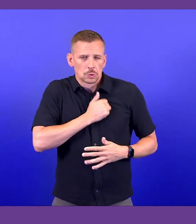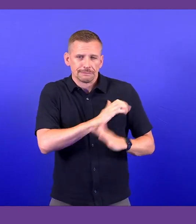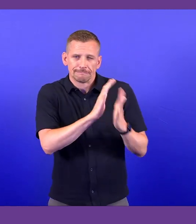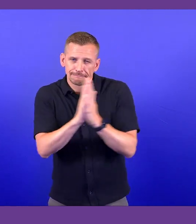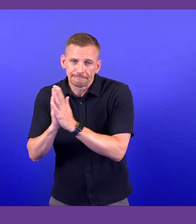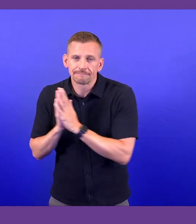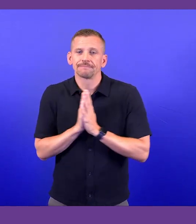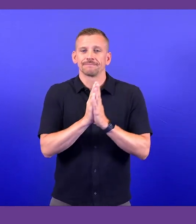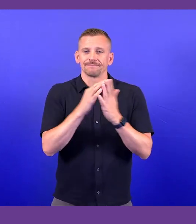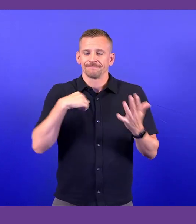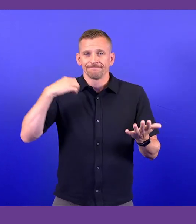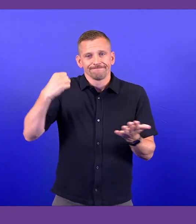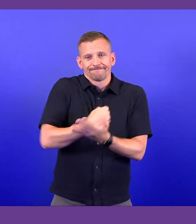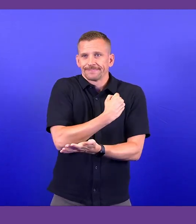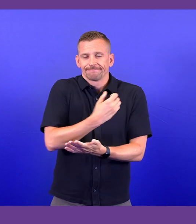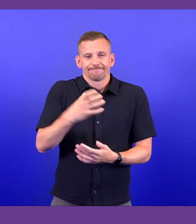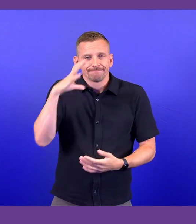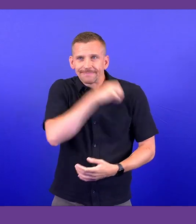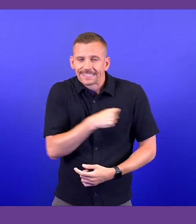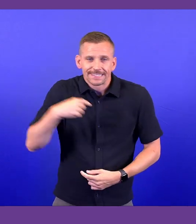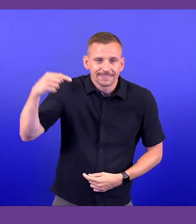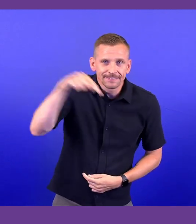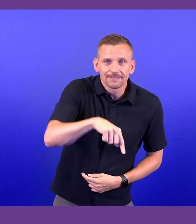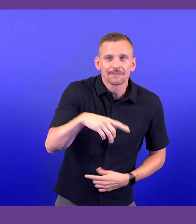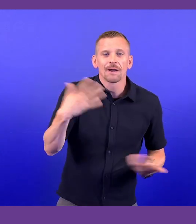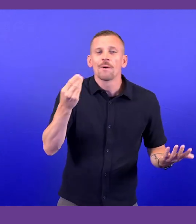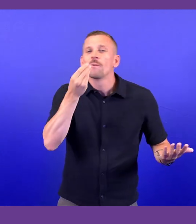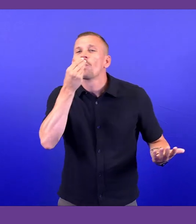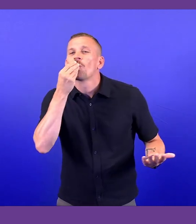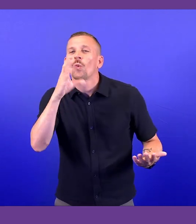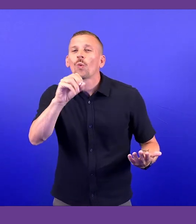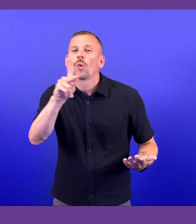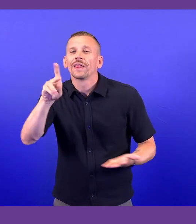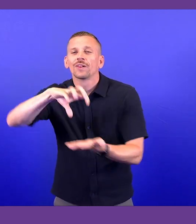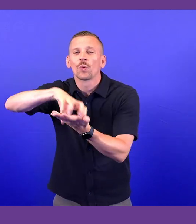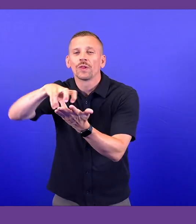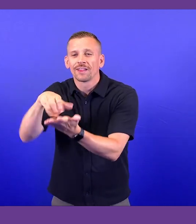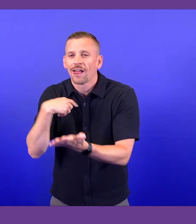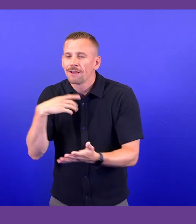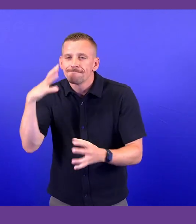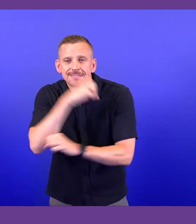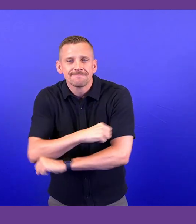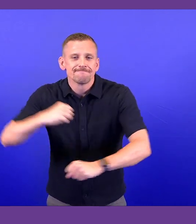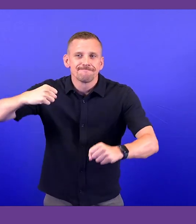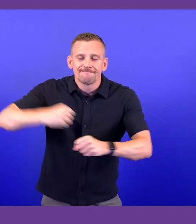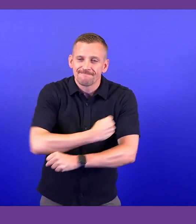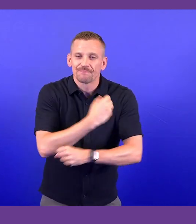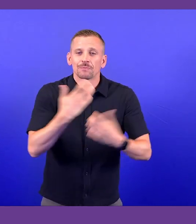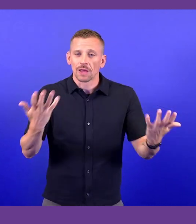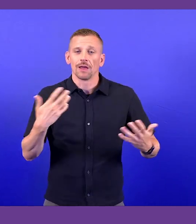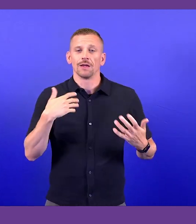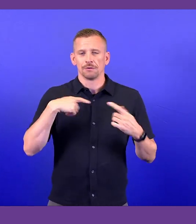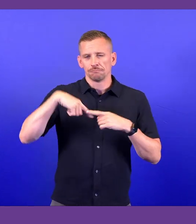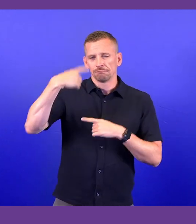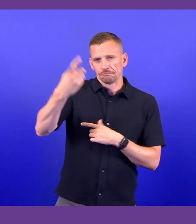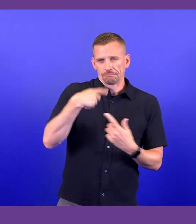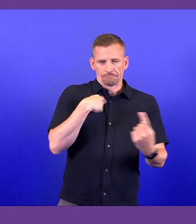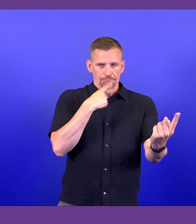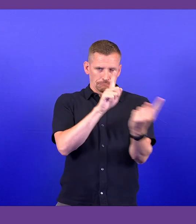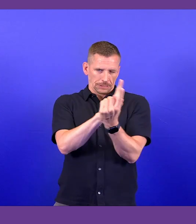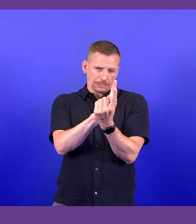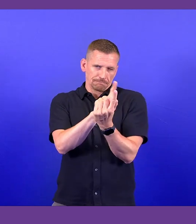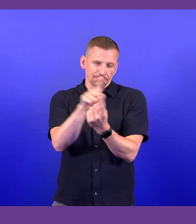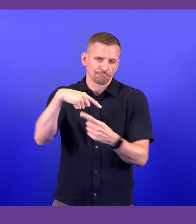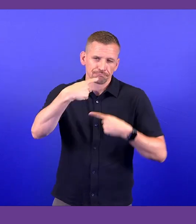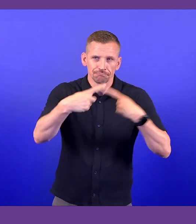time. But fortunately, technology allows me to have this exchange even remotely. So I'm the passenger and